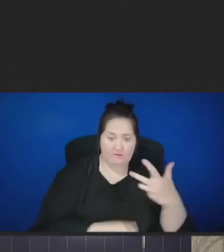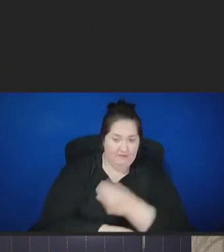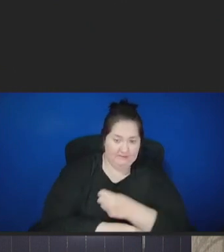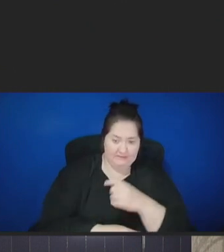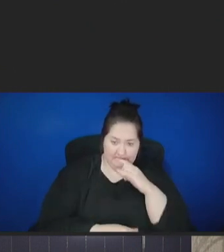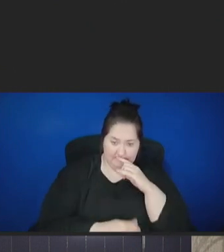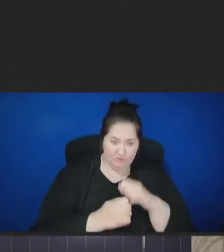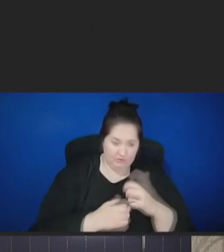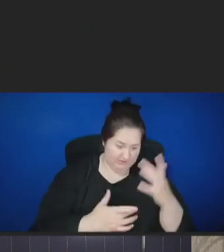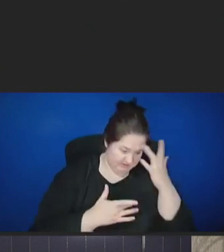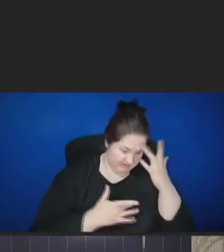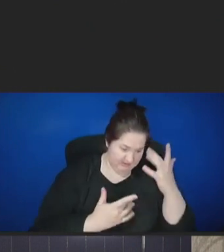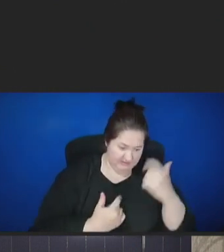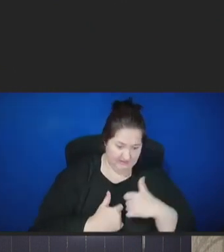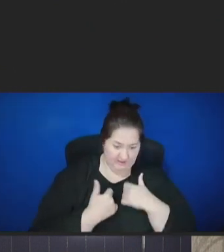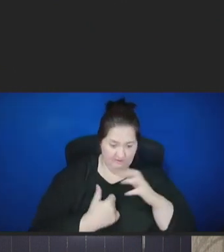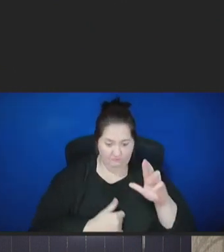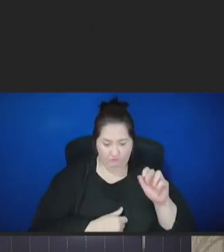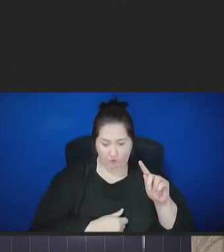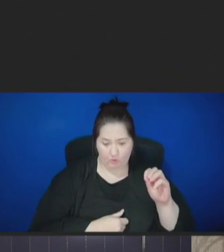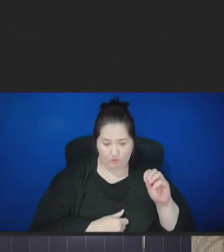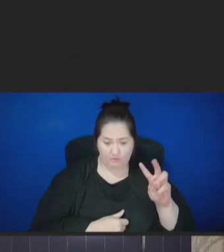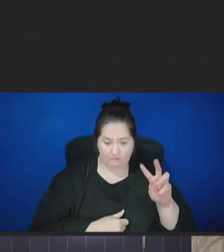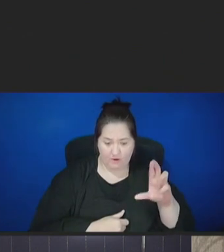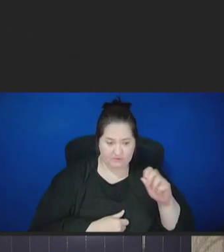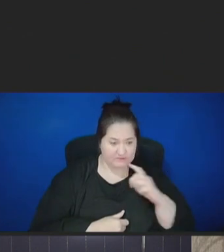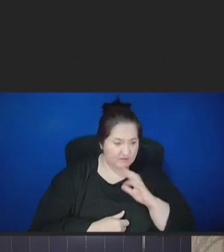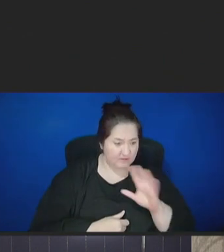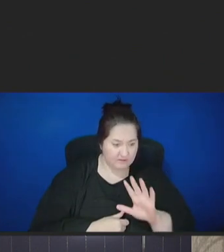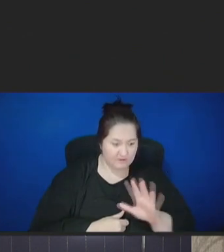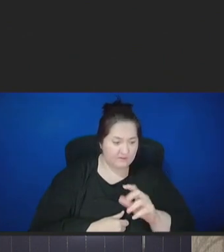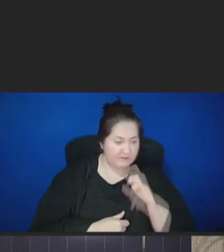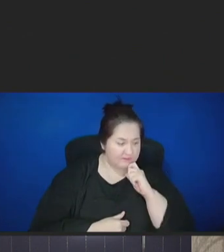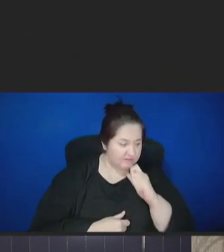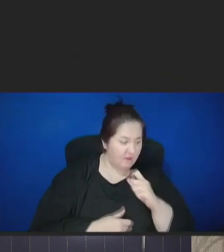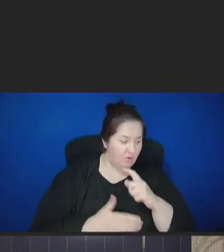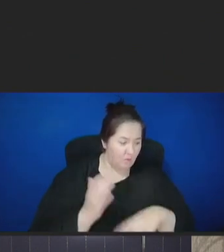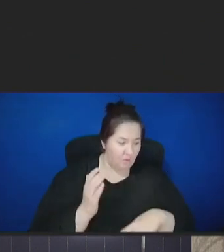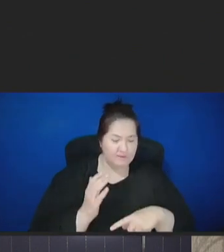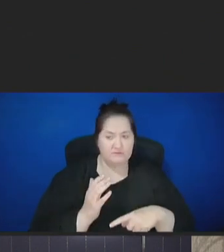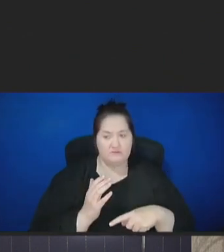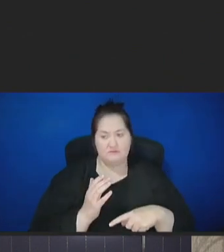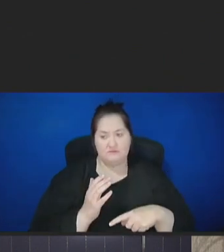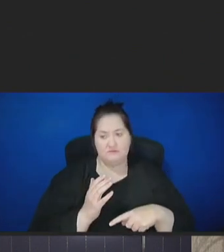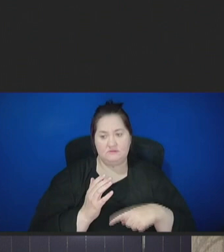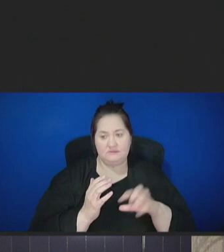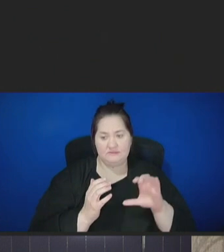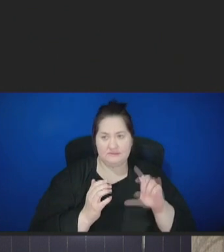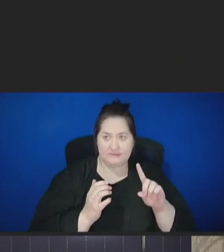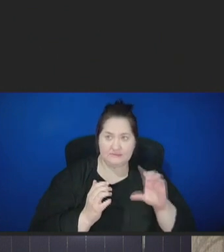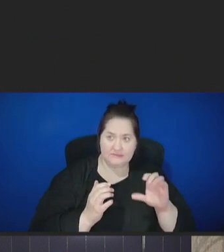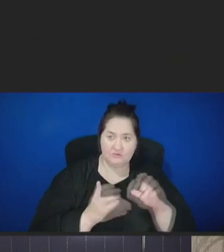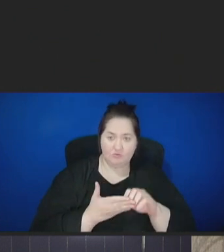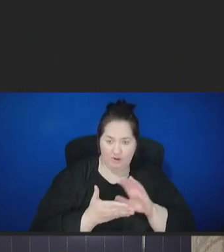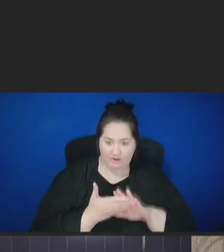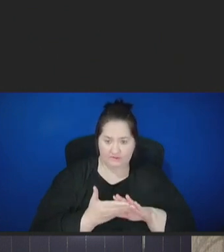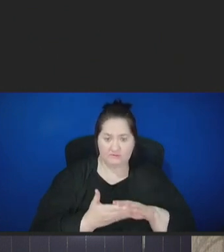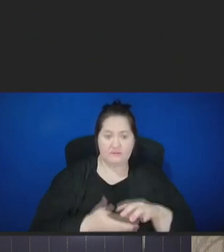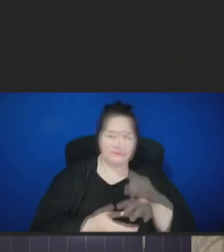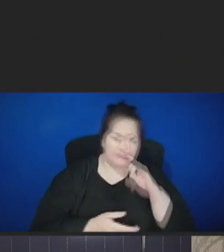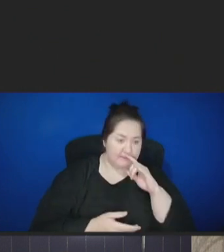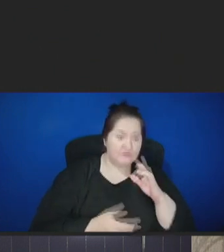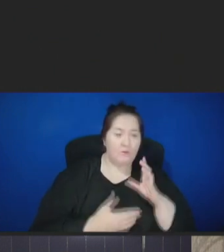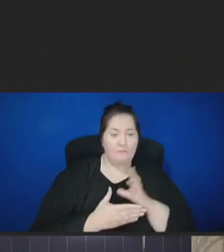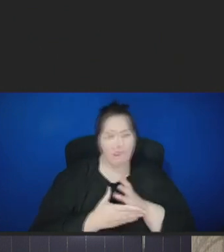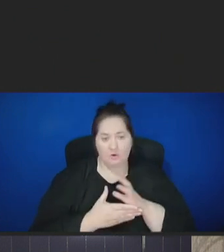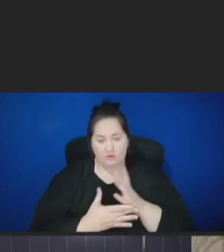the live rotavirus vaccine that are sick. I was like, wait a second. That's not what the CDC writes. They write kids that are